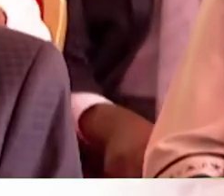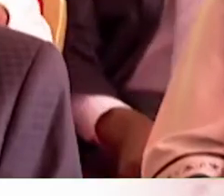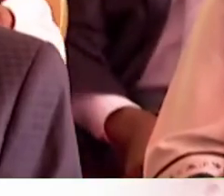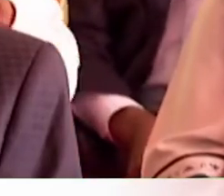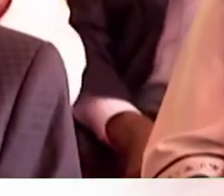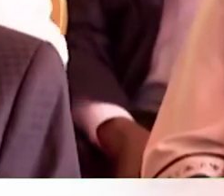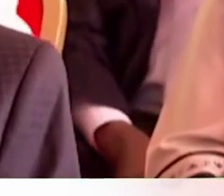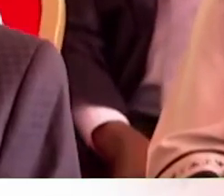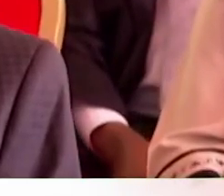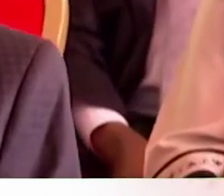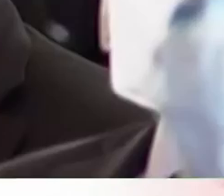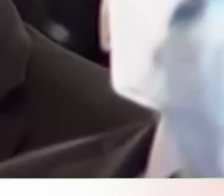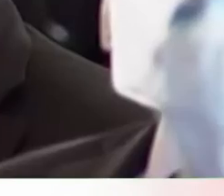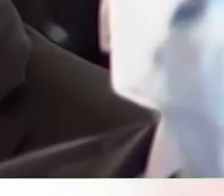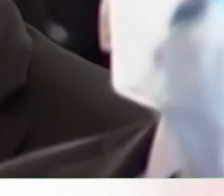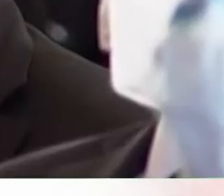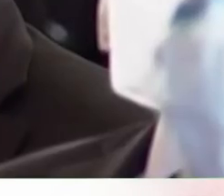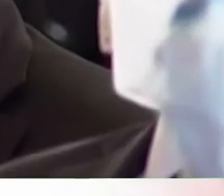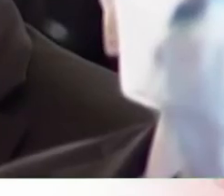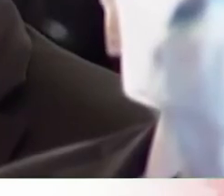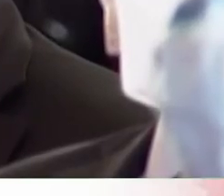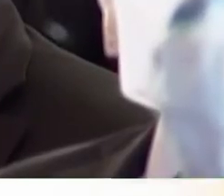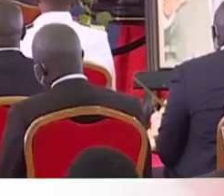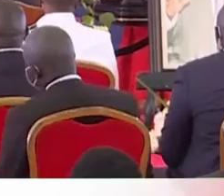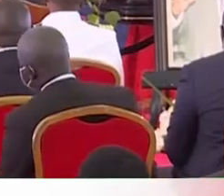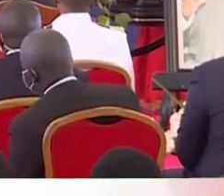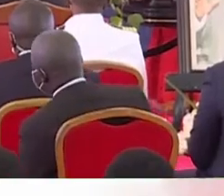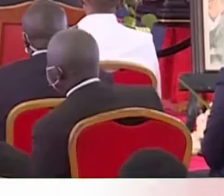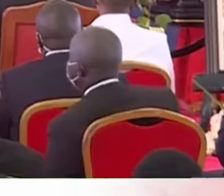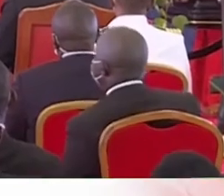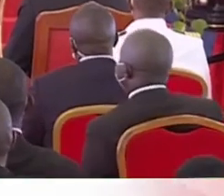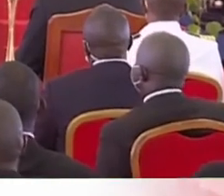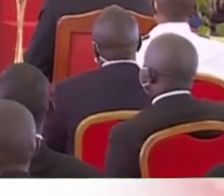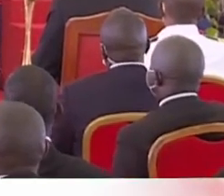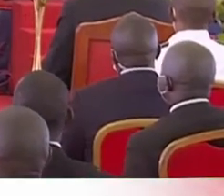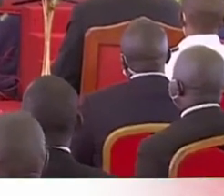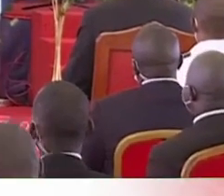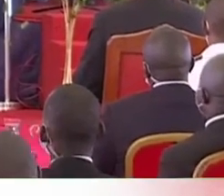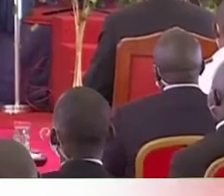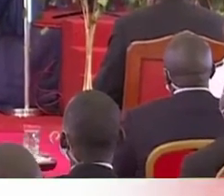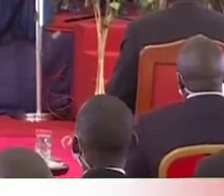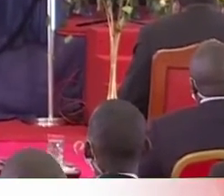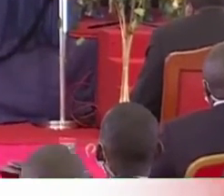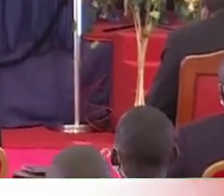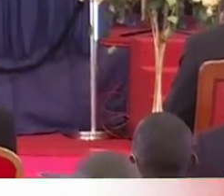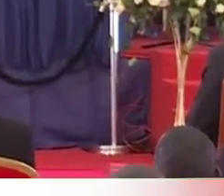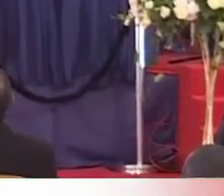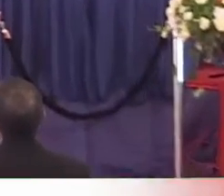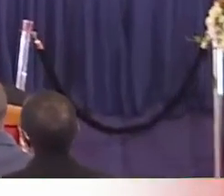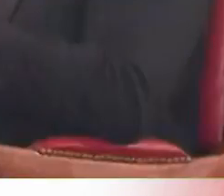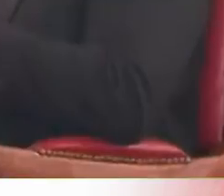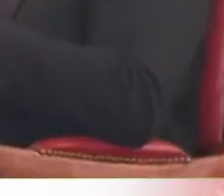to Gusii Stadium to pay their last respects to Gusii veteran politician Mzee Simeon